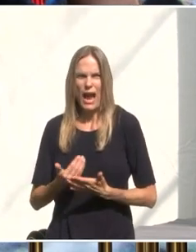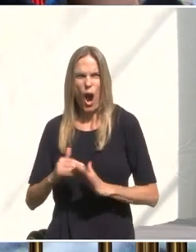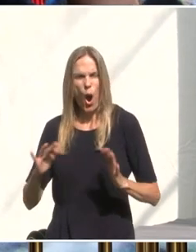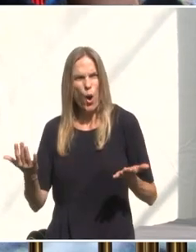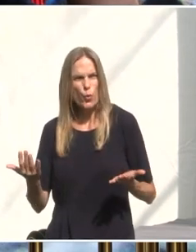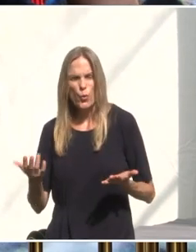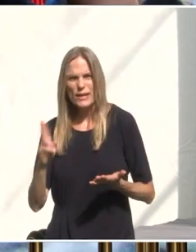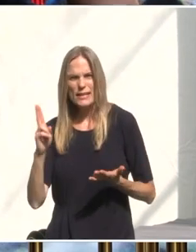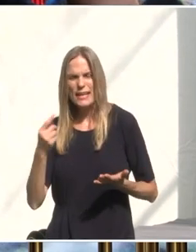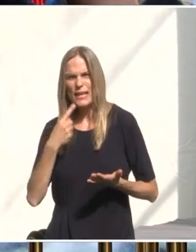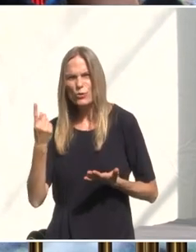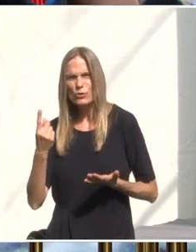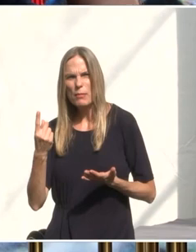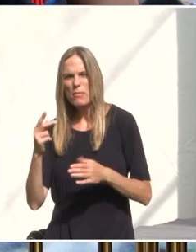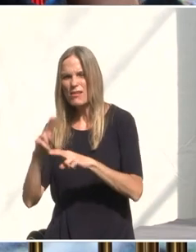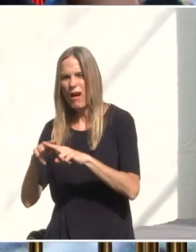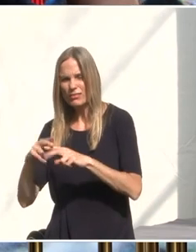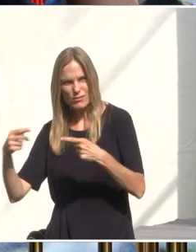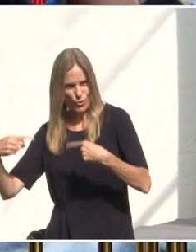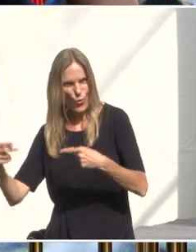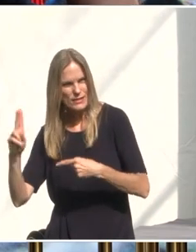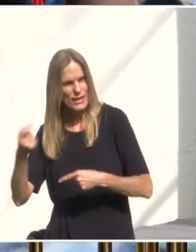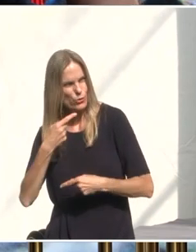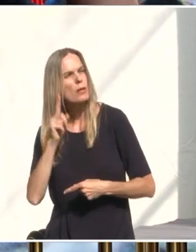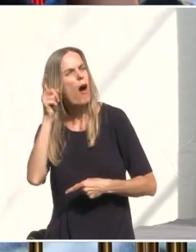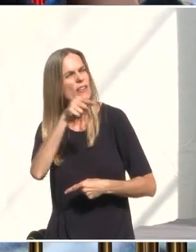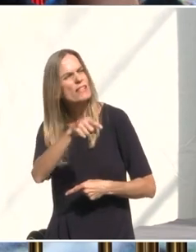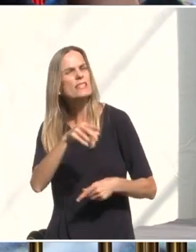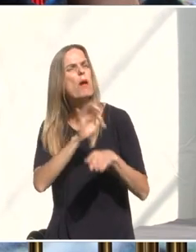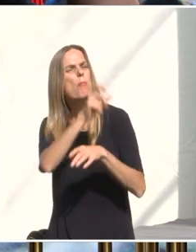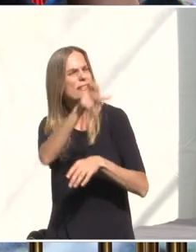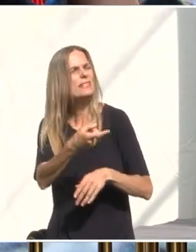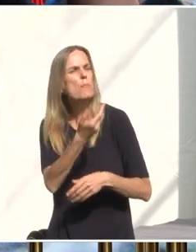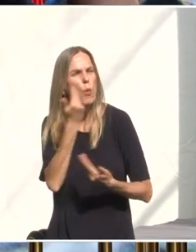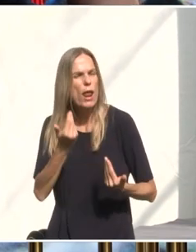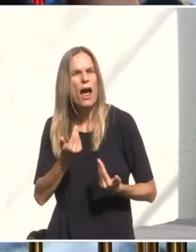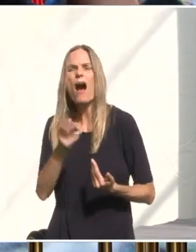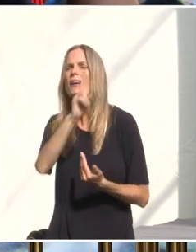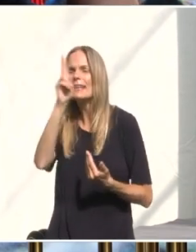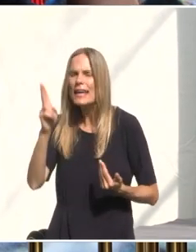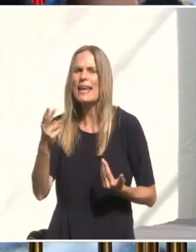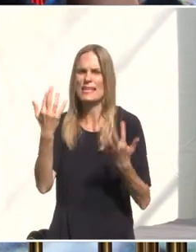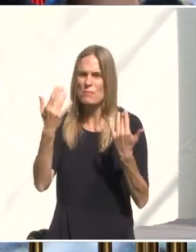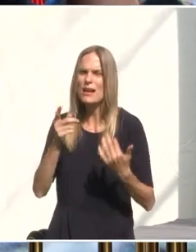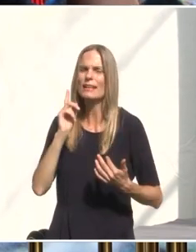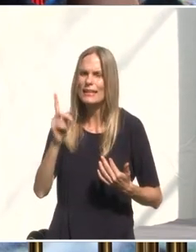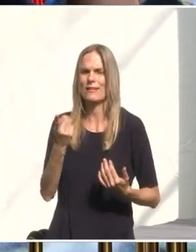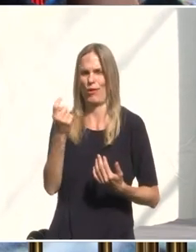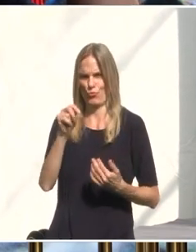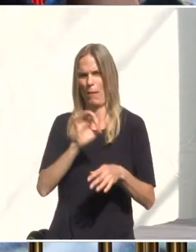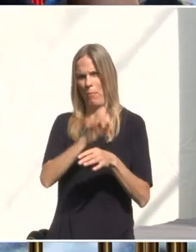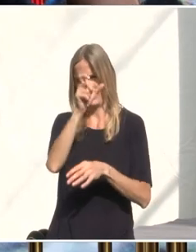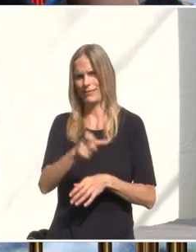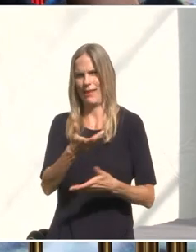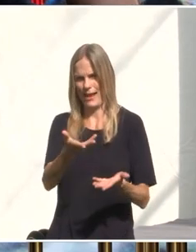patient, but you will be. Everyone will be a patient in some part of life, when you're born and when you're going to die, and